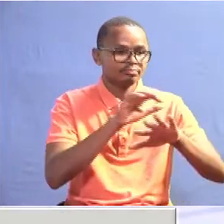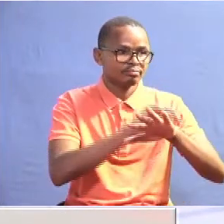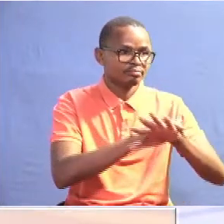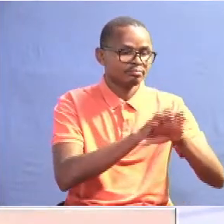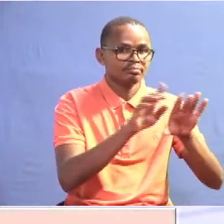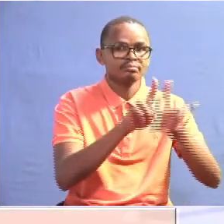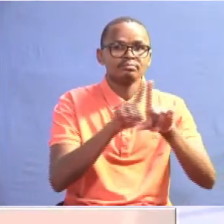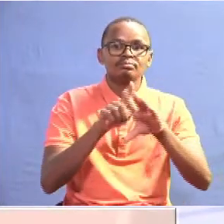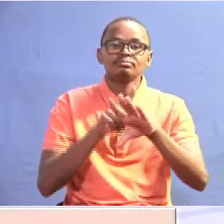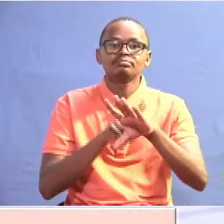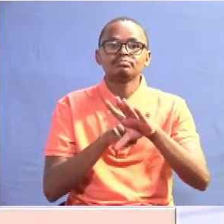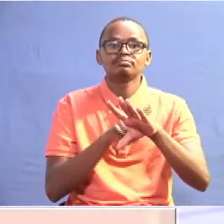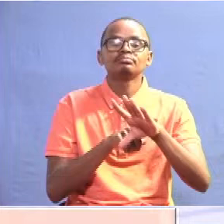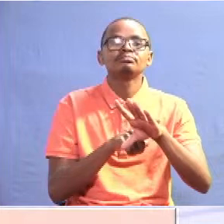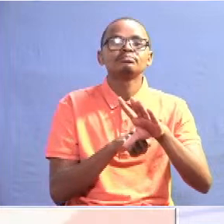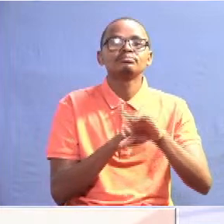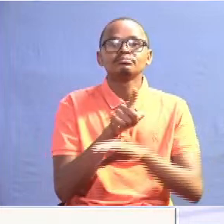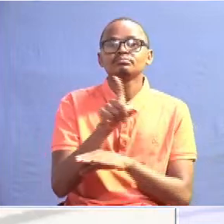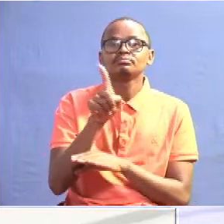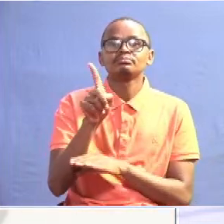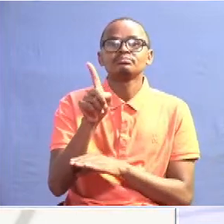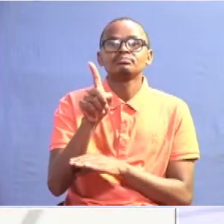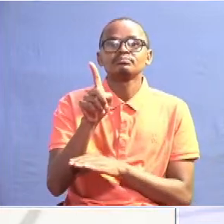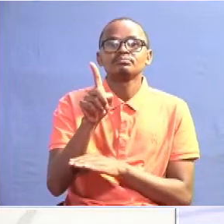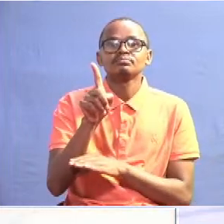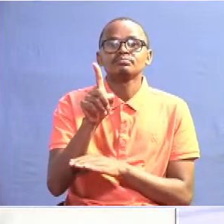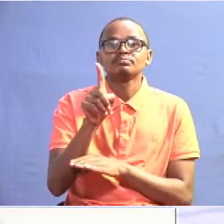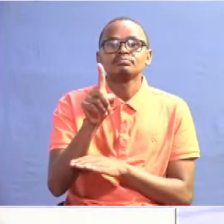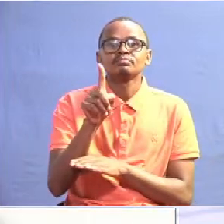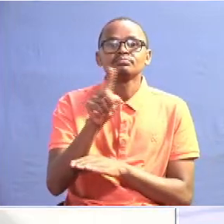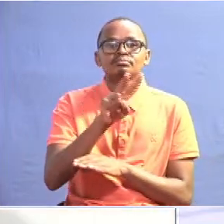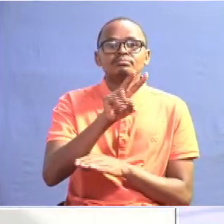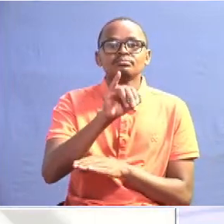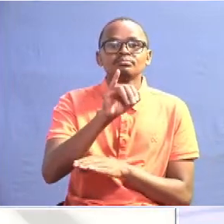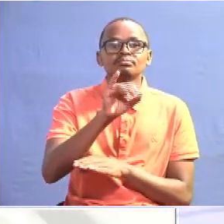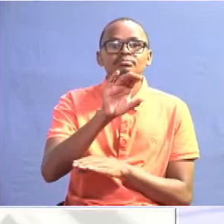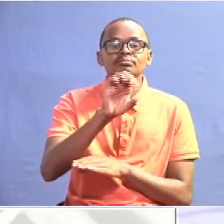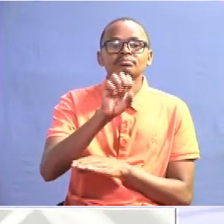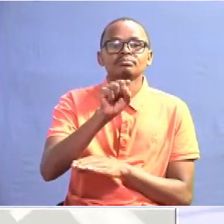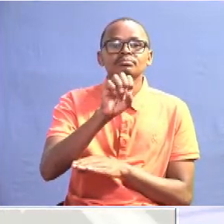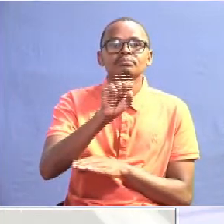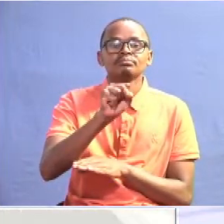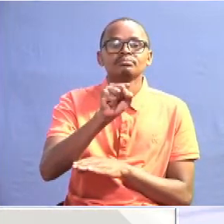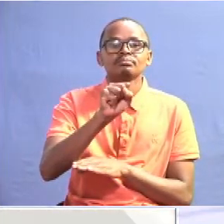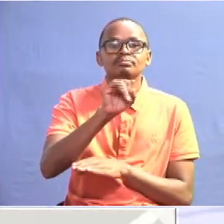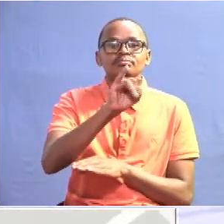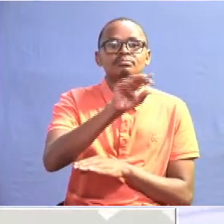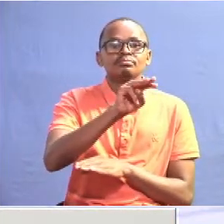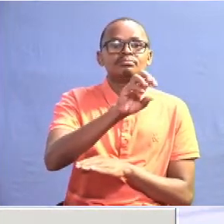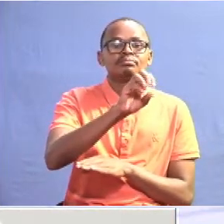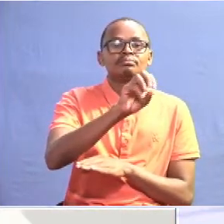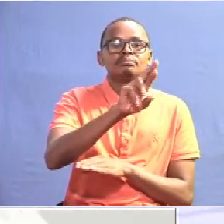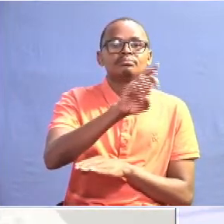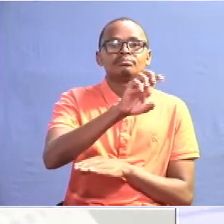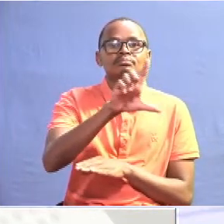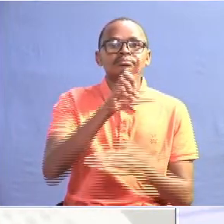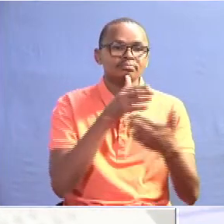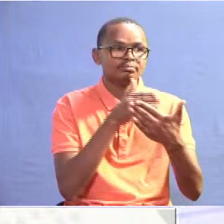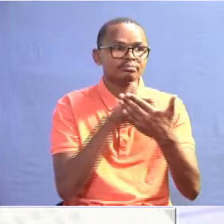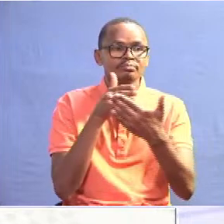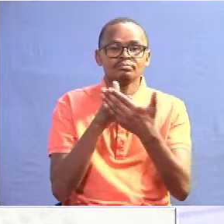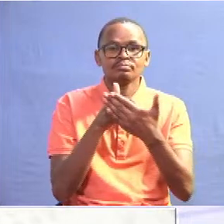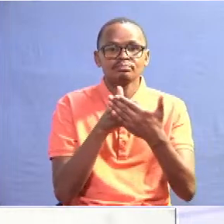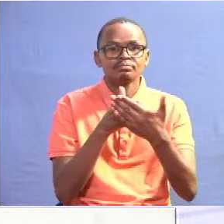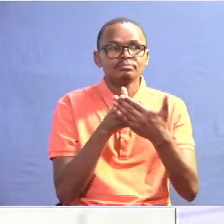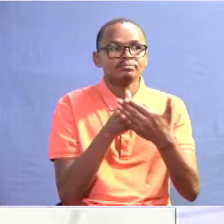the same time, those vices that he thinks are immoral are contained. And